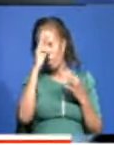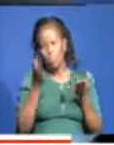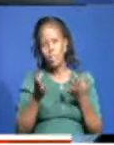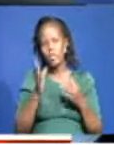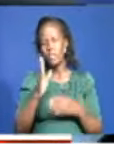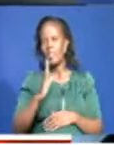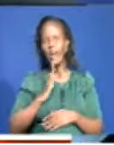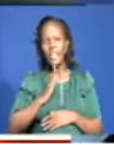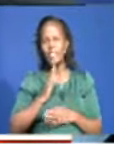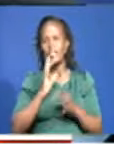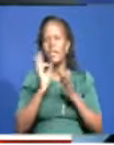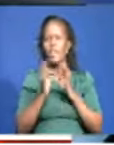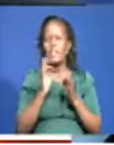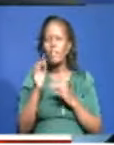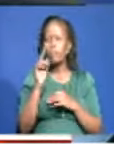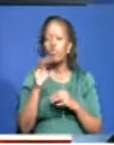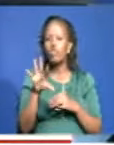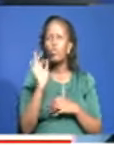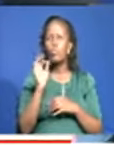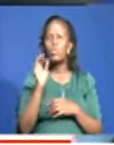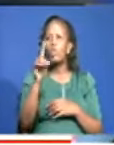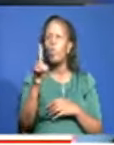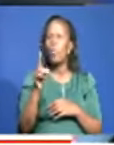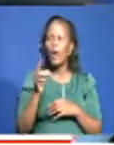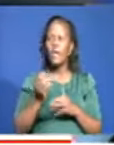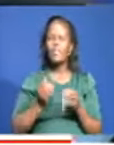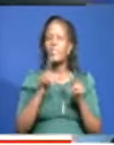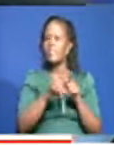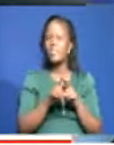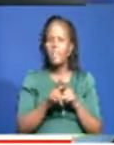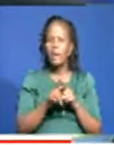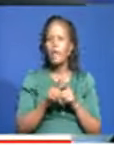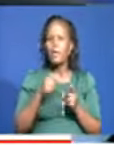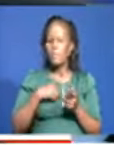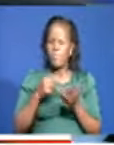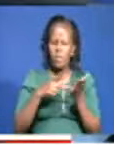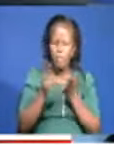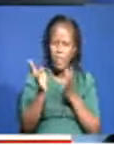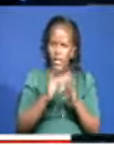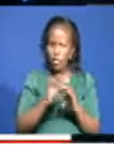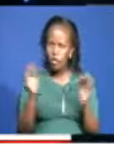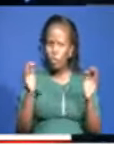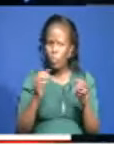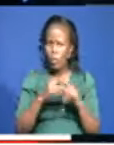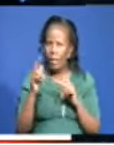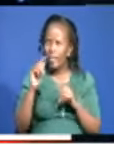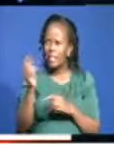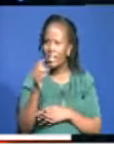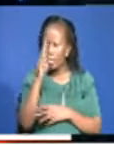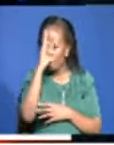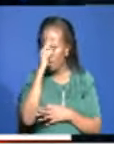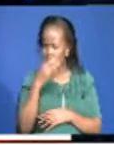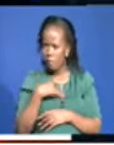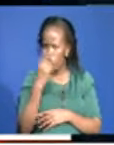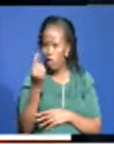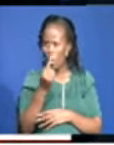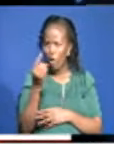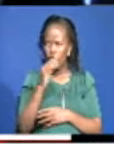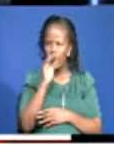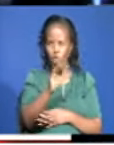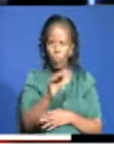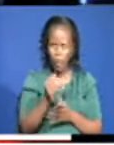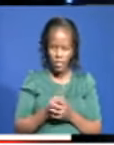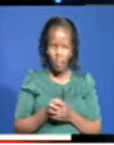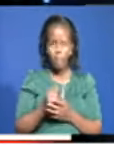of them being my sister? Nasija Mwajiri, ameajiriwa na Kenya Police, I just requested. Mwangaza denied owning a